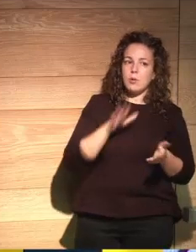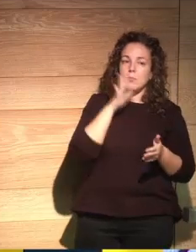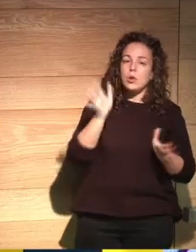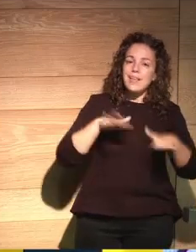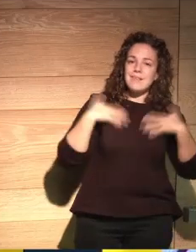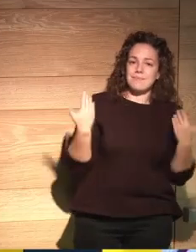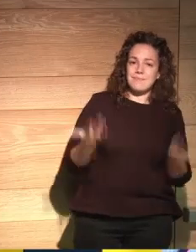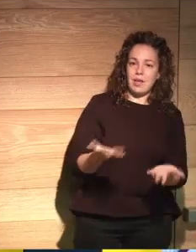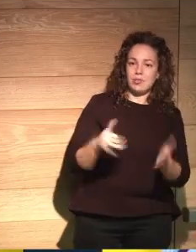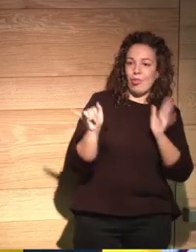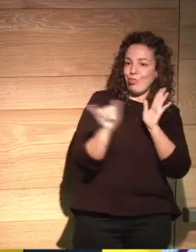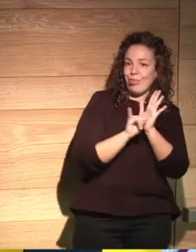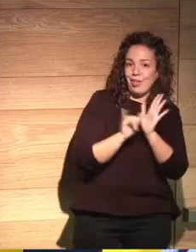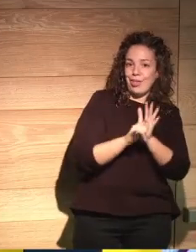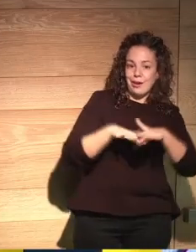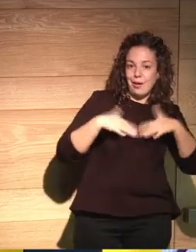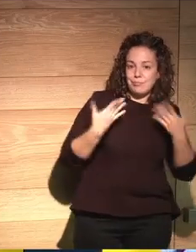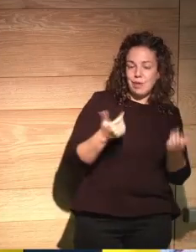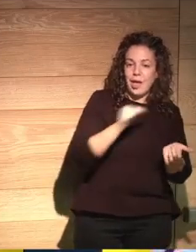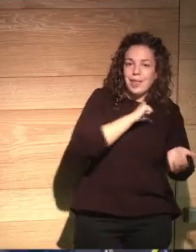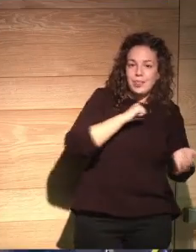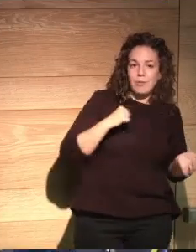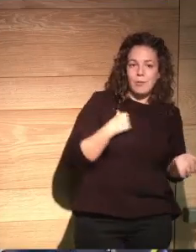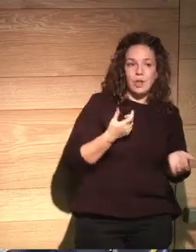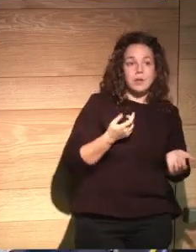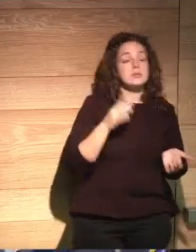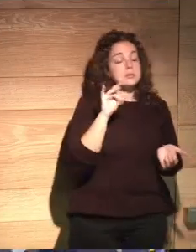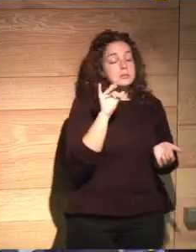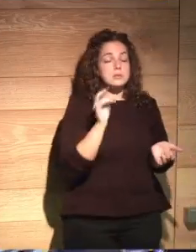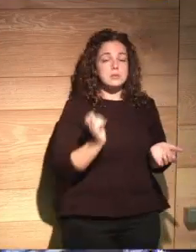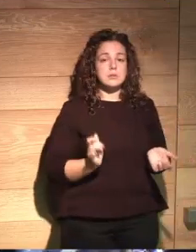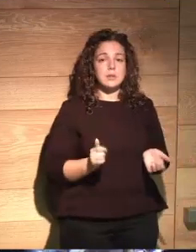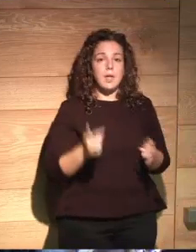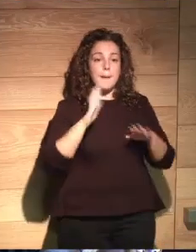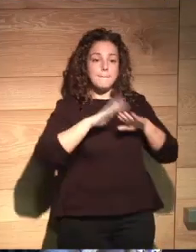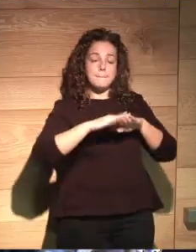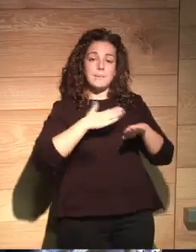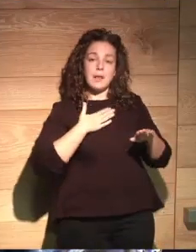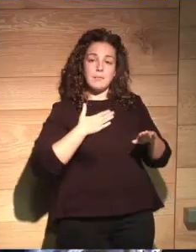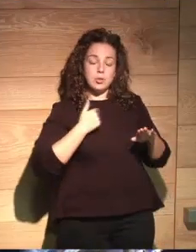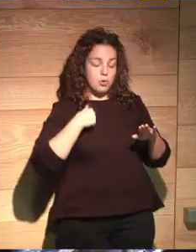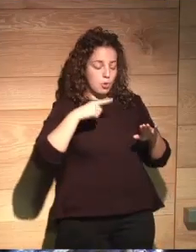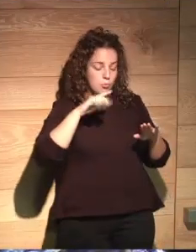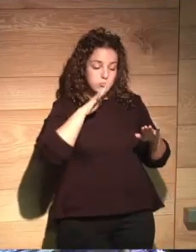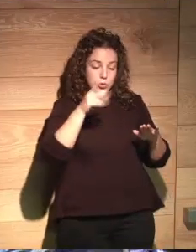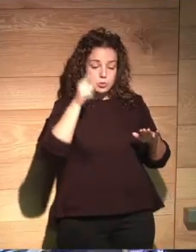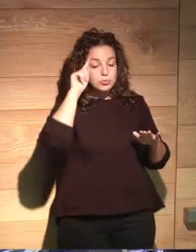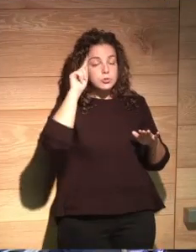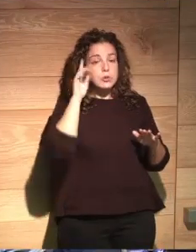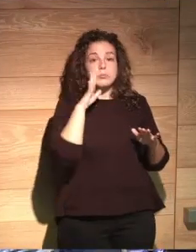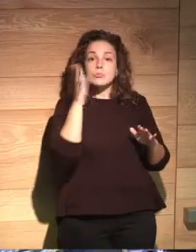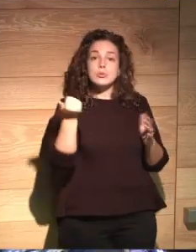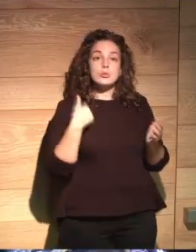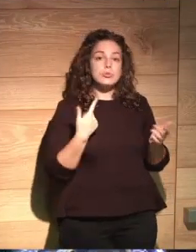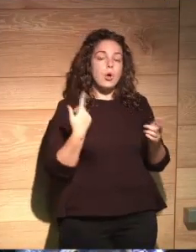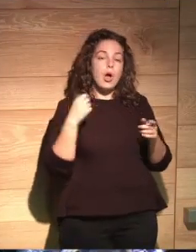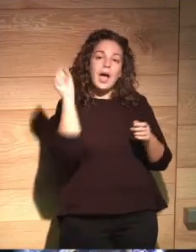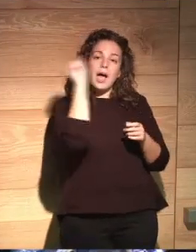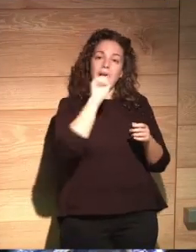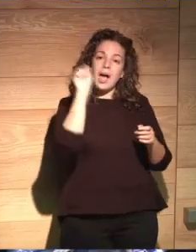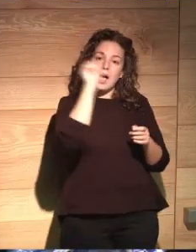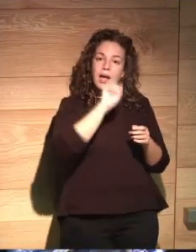they have an impact, a very close impact, a very near impact. Well, I don't know why,